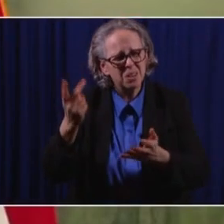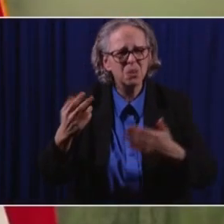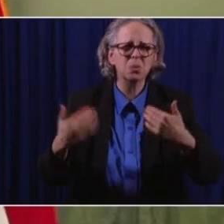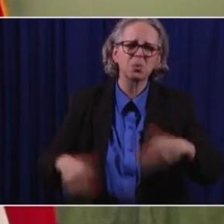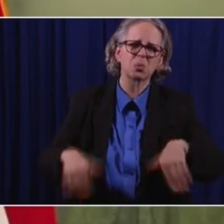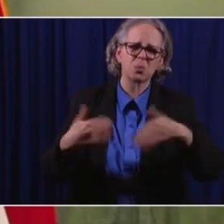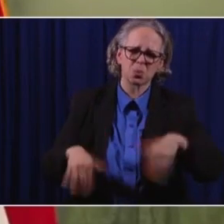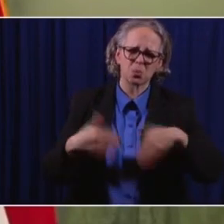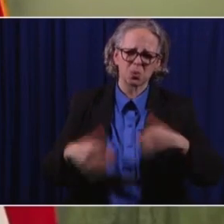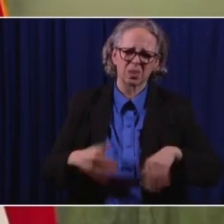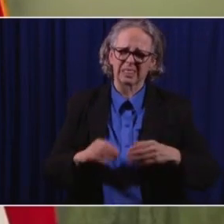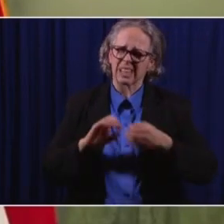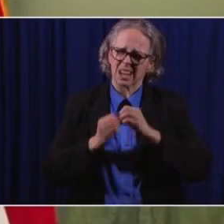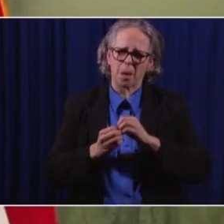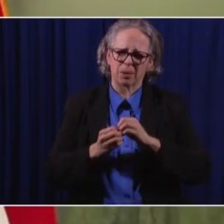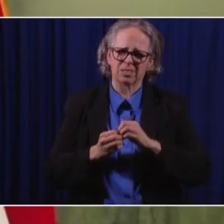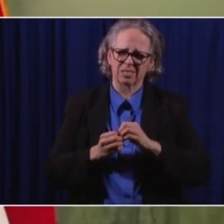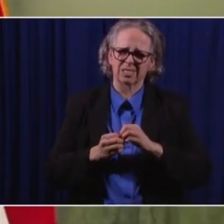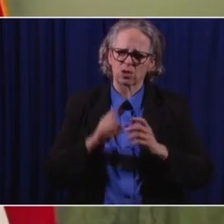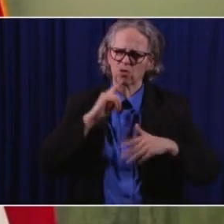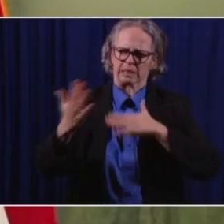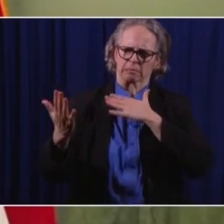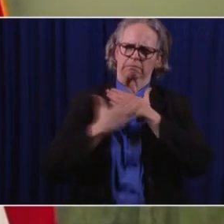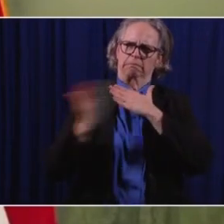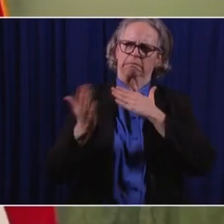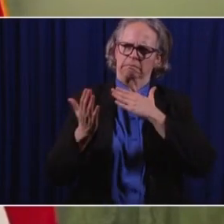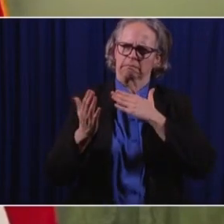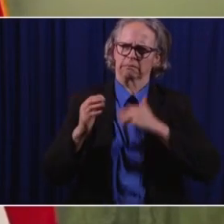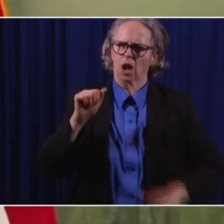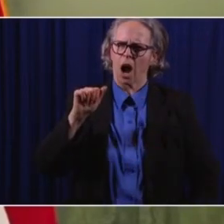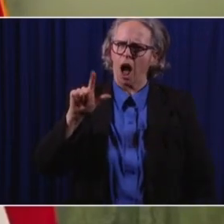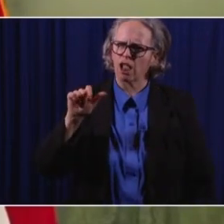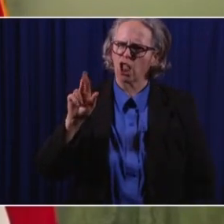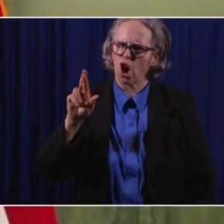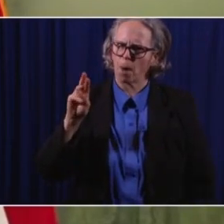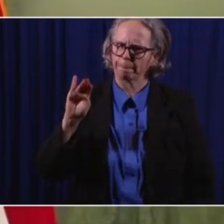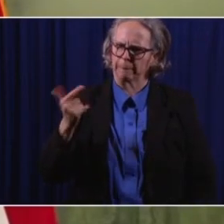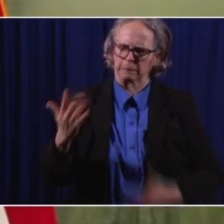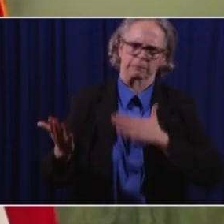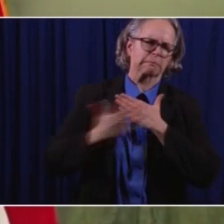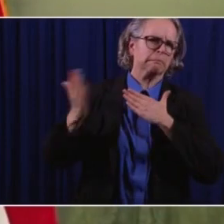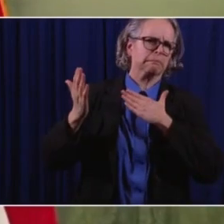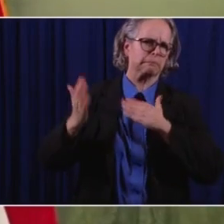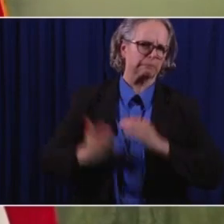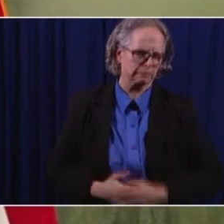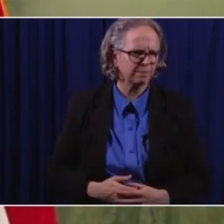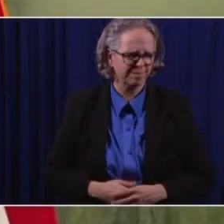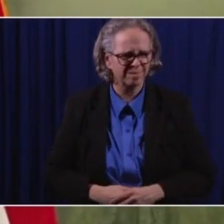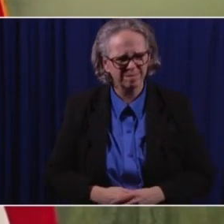very alarming. I want to take a moment to talk about the positivity.